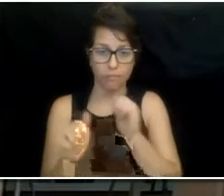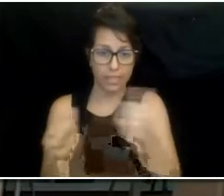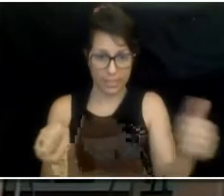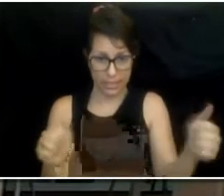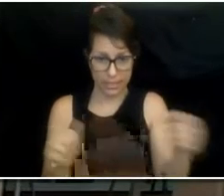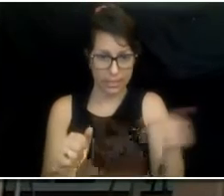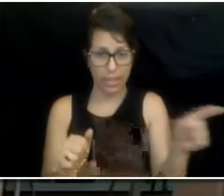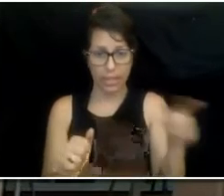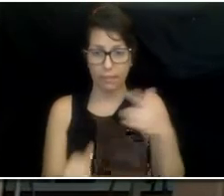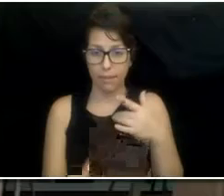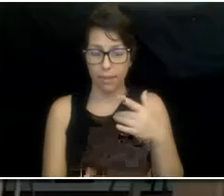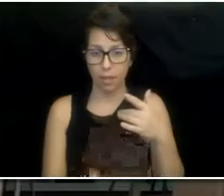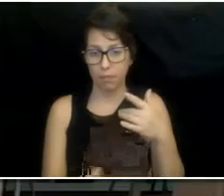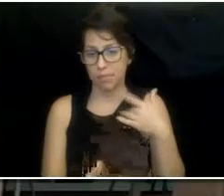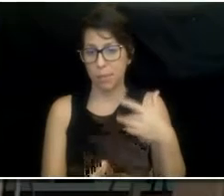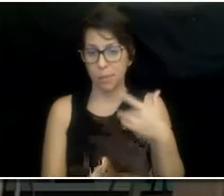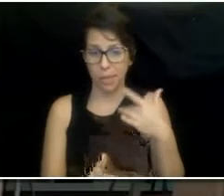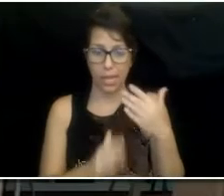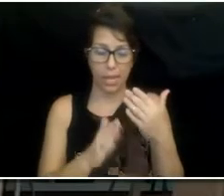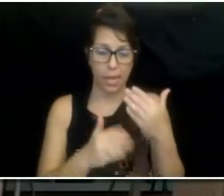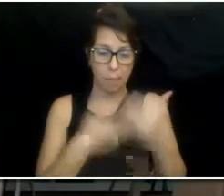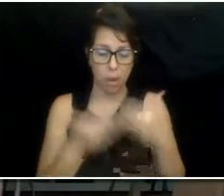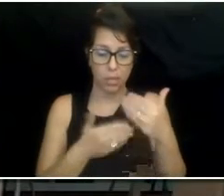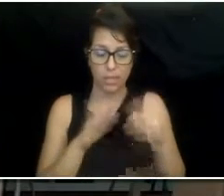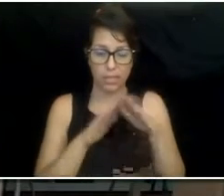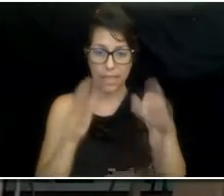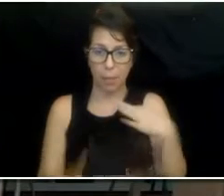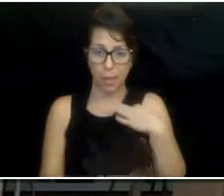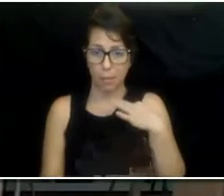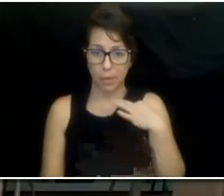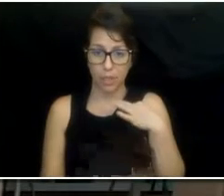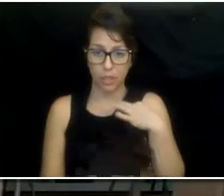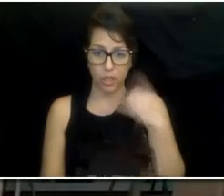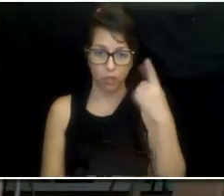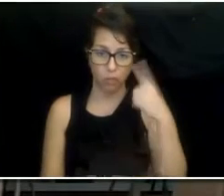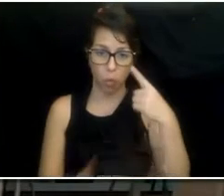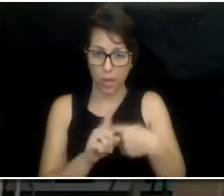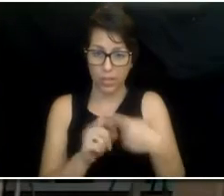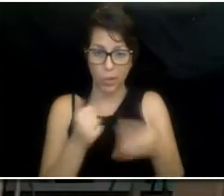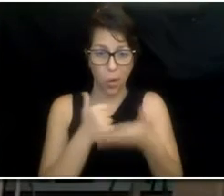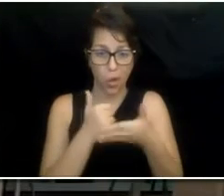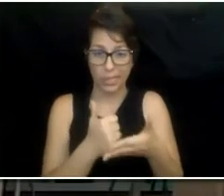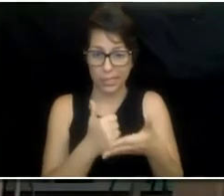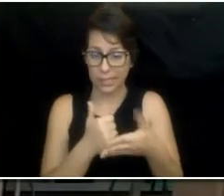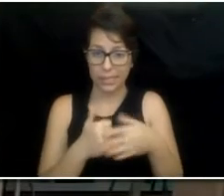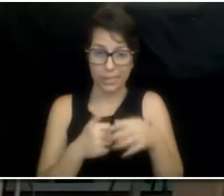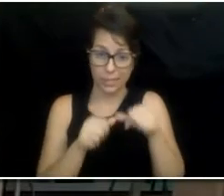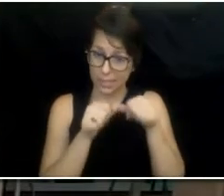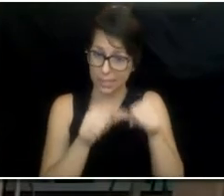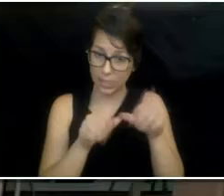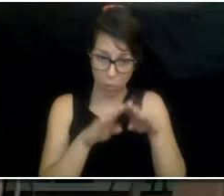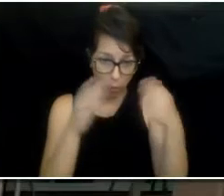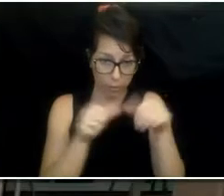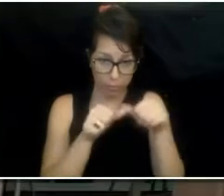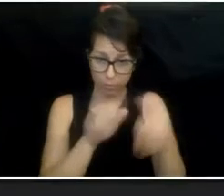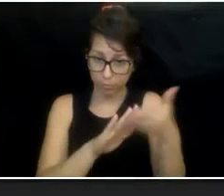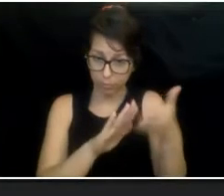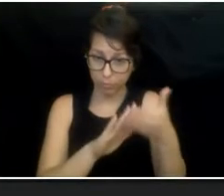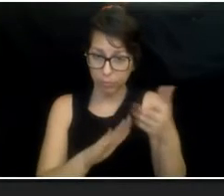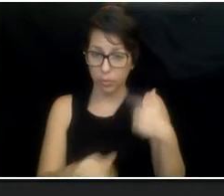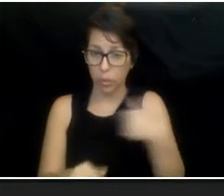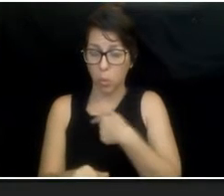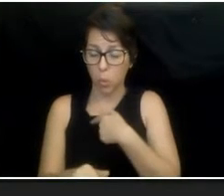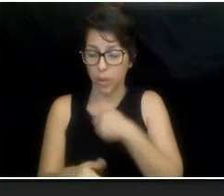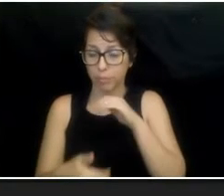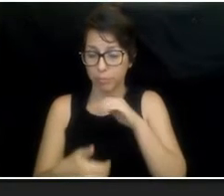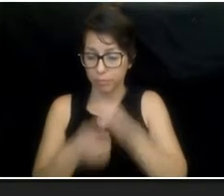linking somebody to rental assistants and ensuring um that they're able to move out into permanent options as well so I just want to be clear